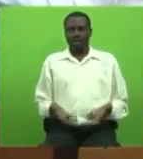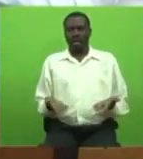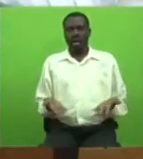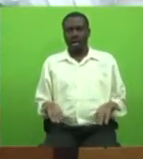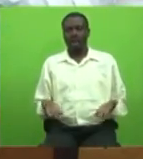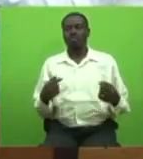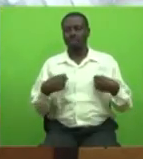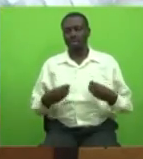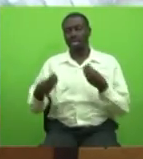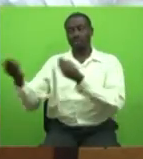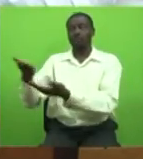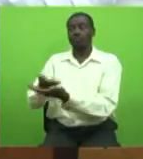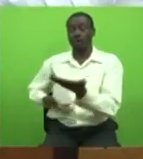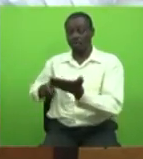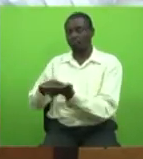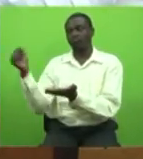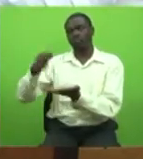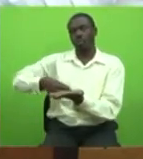and the consent form reads: